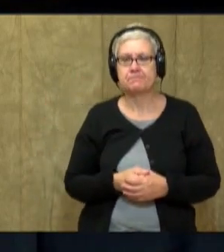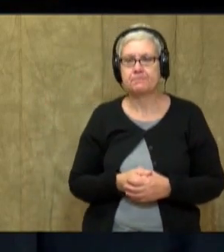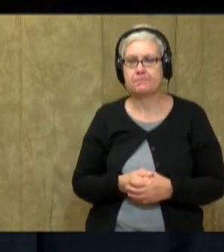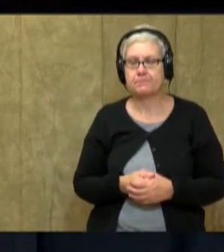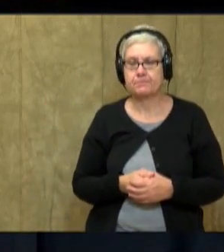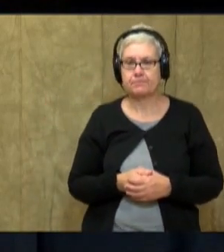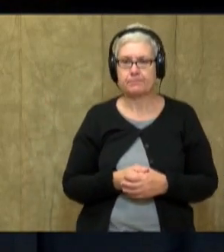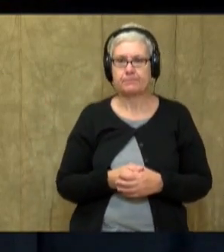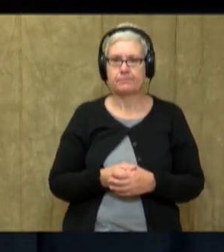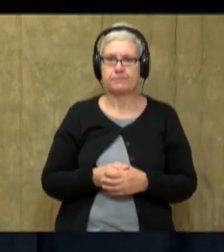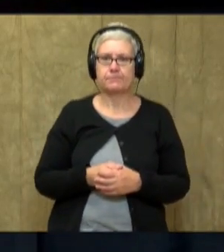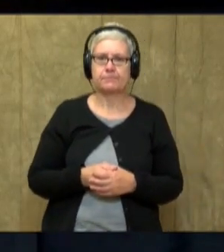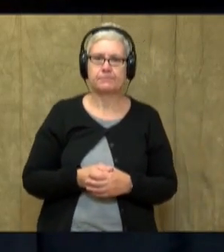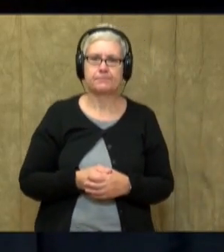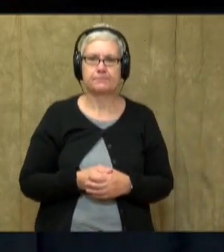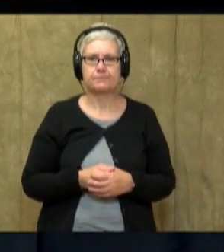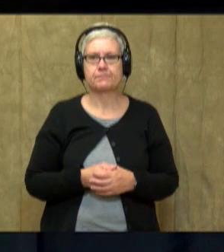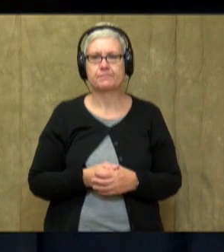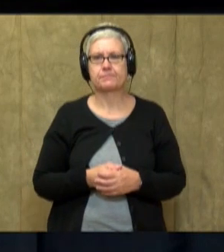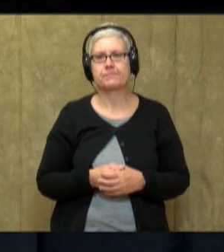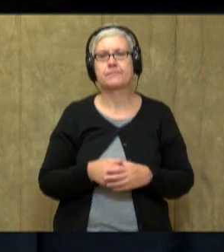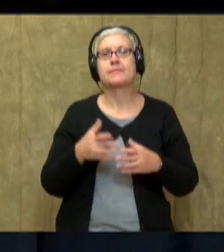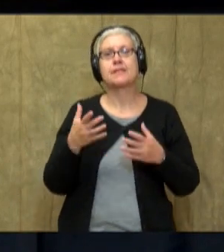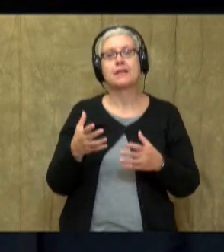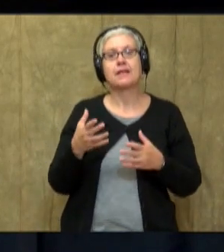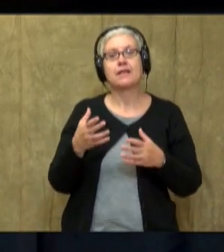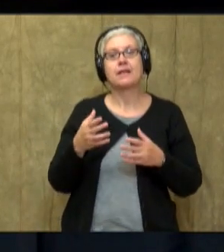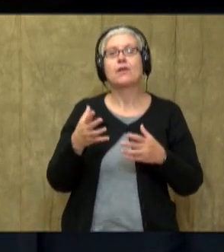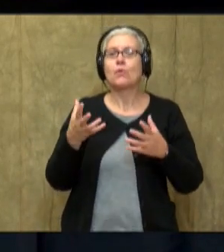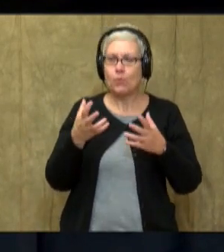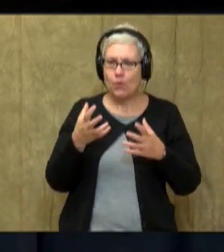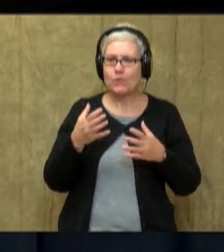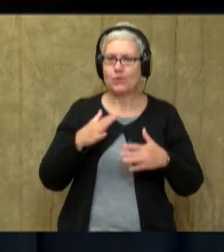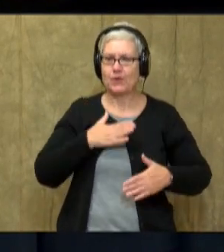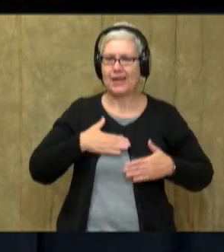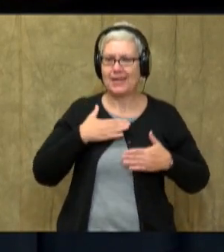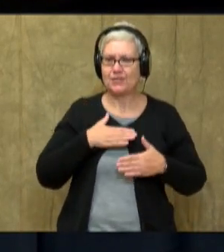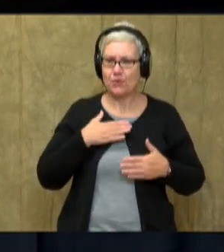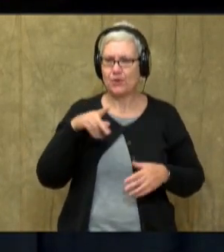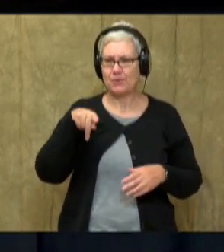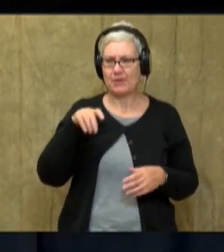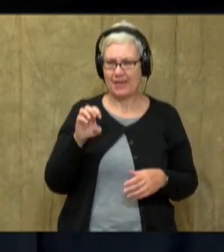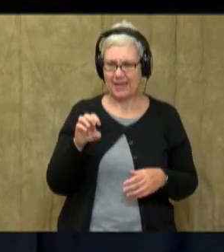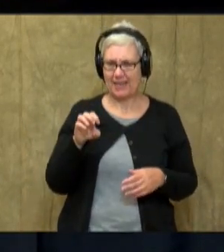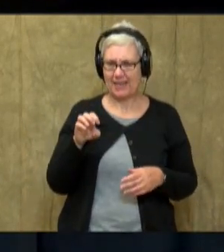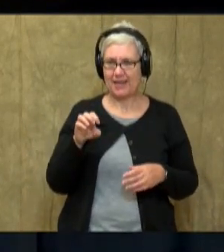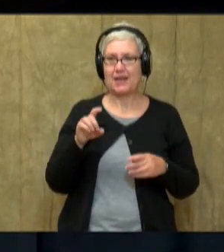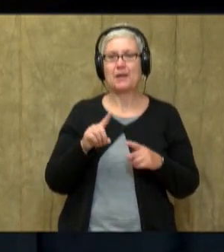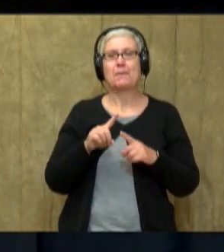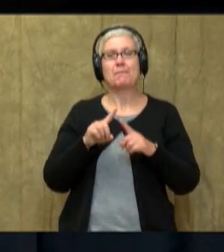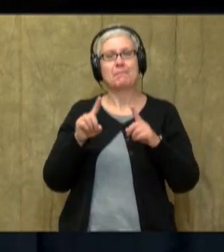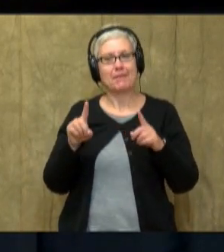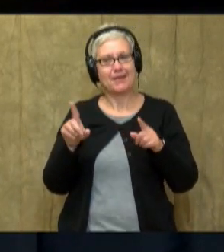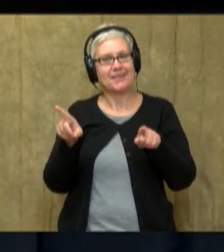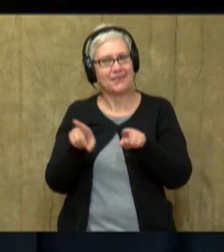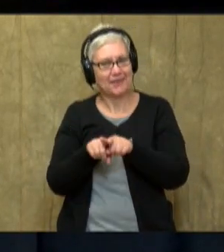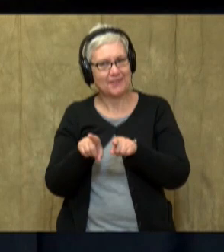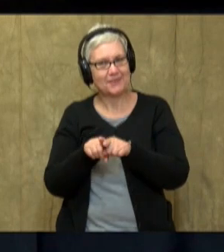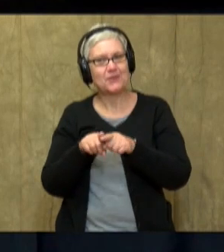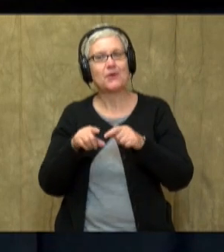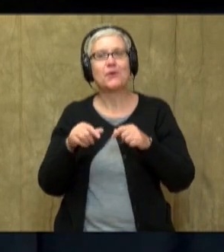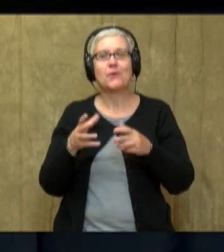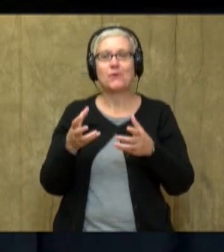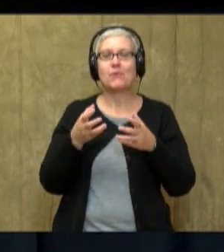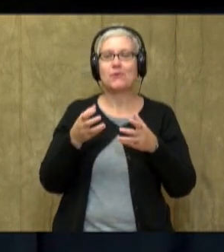and continue on to the rest of your classes. Of course, you want to enjoy your PE class, but you also want to enjoy the rest of your classes for the rest of the